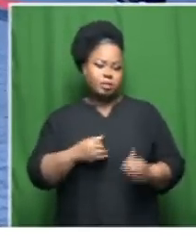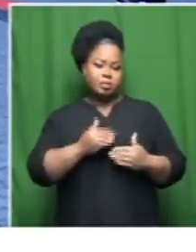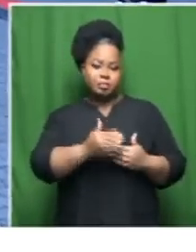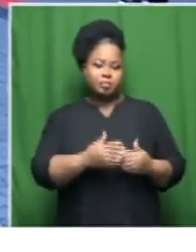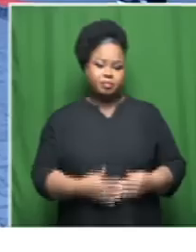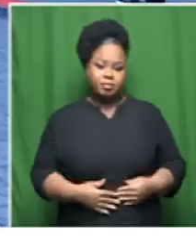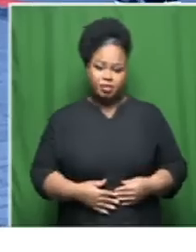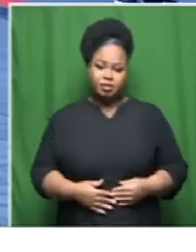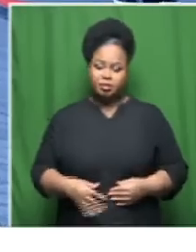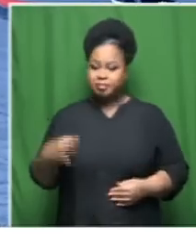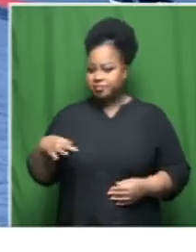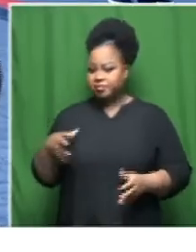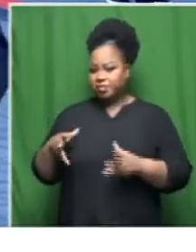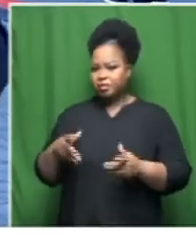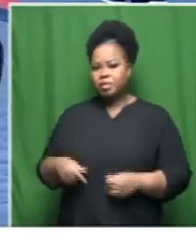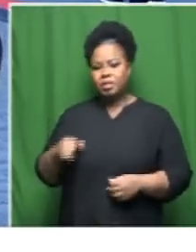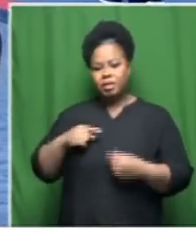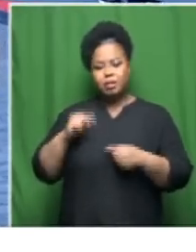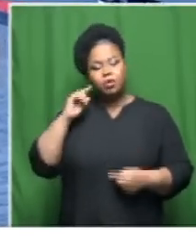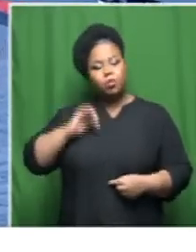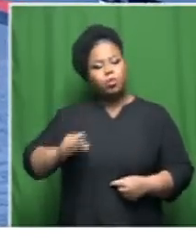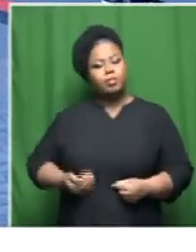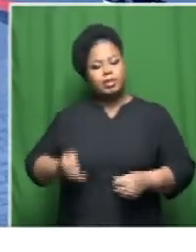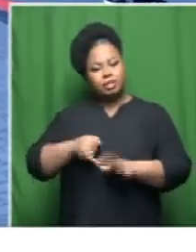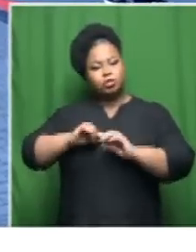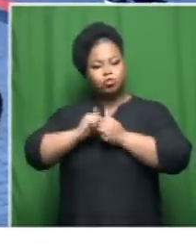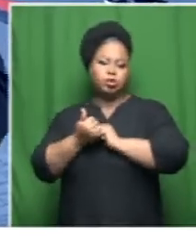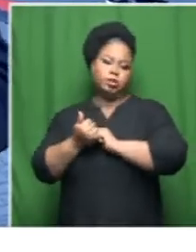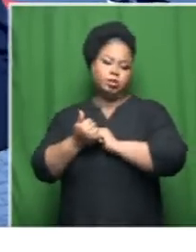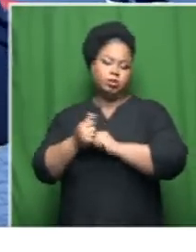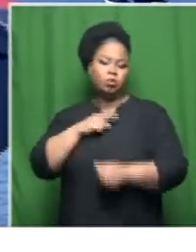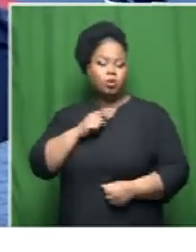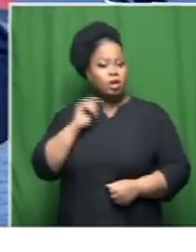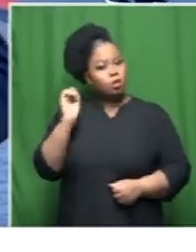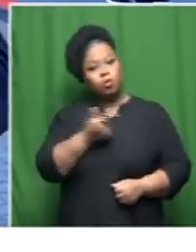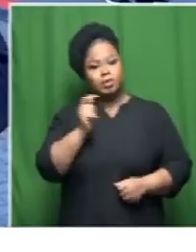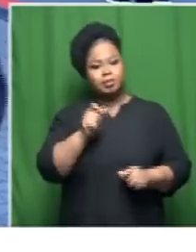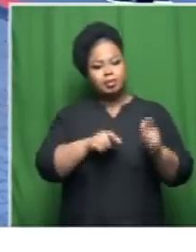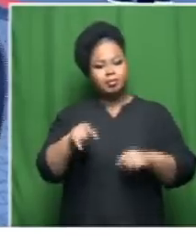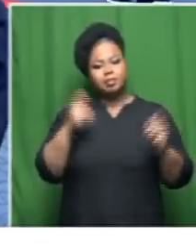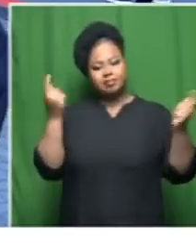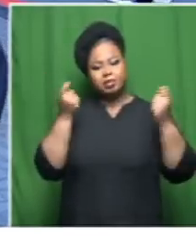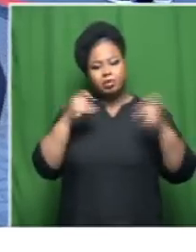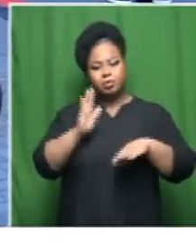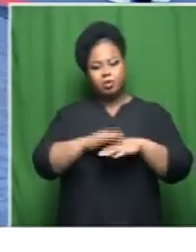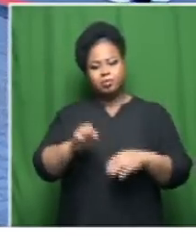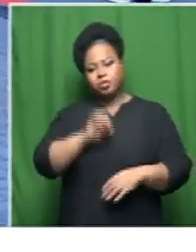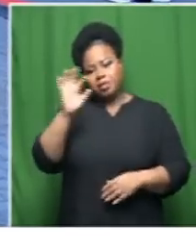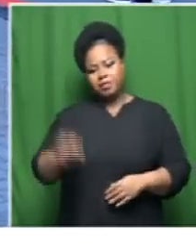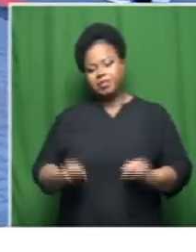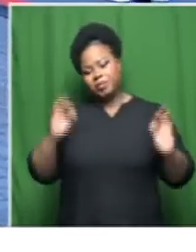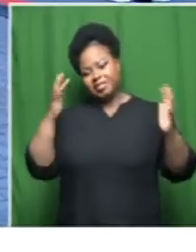And I think it's not even about Banyana Banyana, is it? I think it's about women in sport in general. I think those are the people who should be celebrating more in South Africa. And